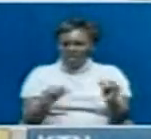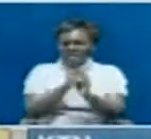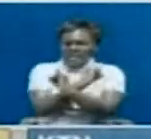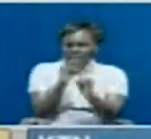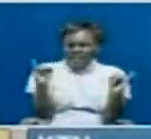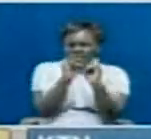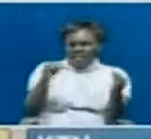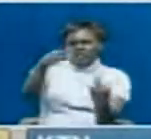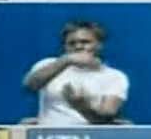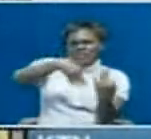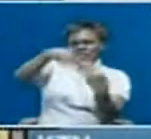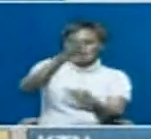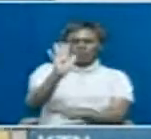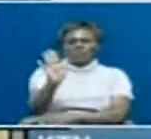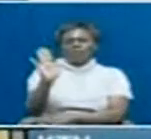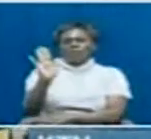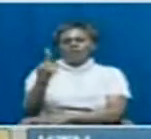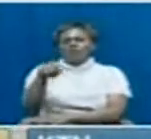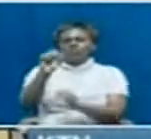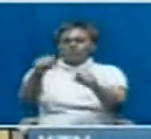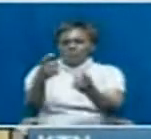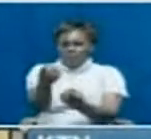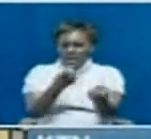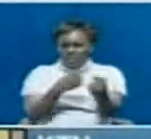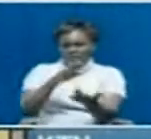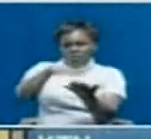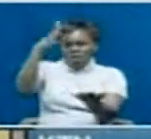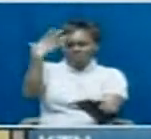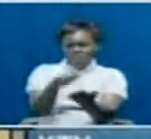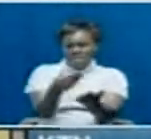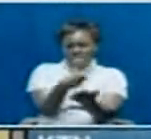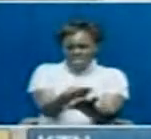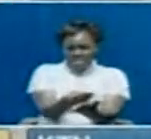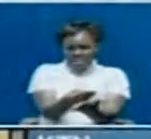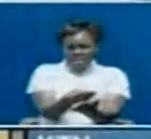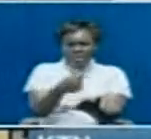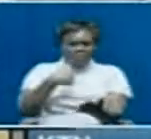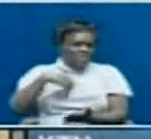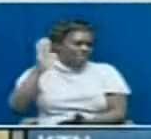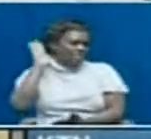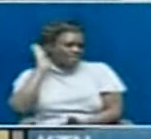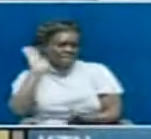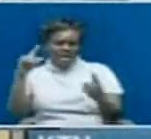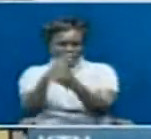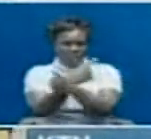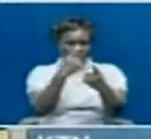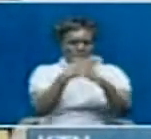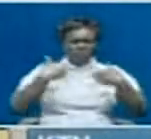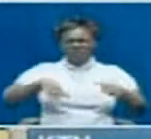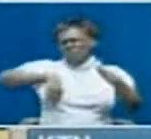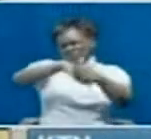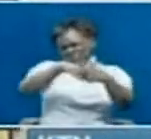your federations so that you can attract more money. I have been told by various people,